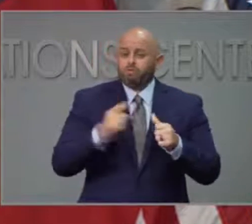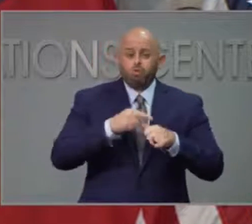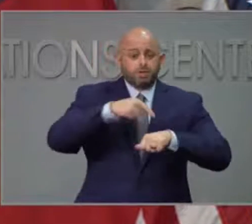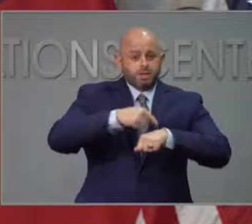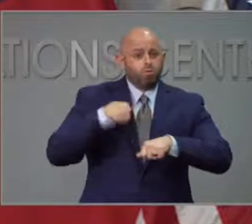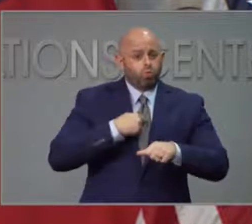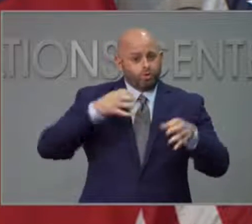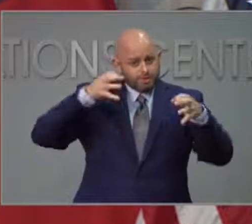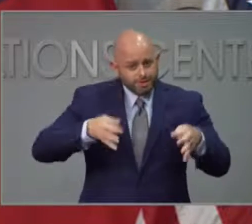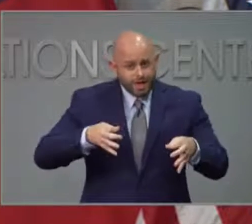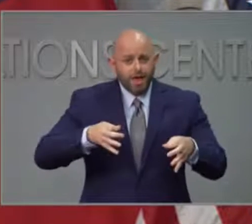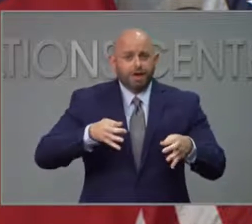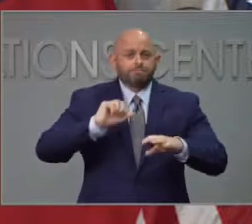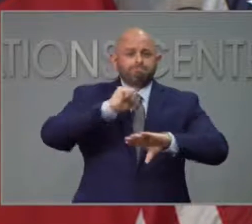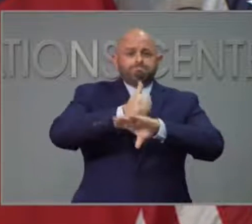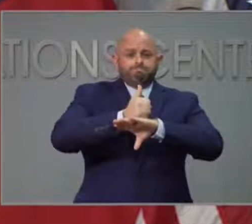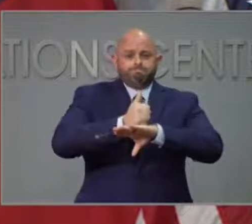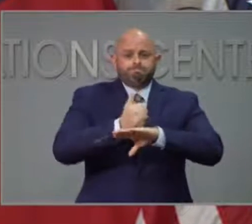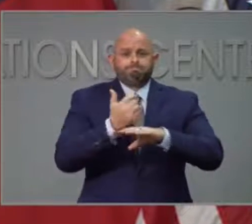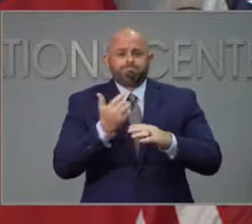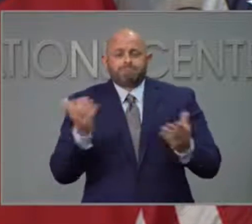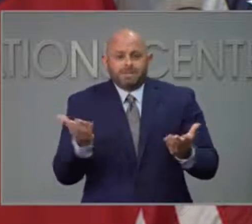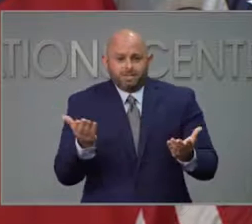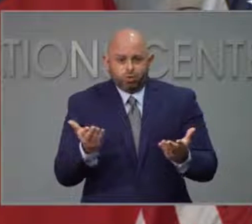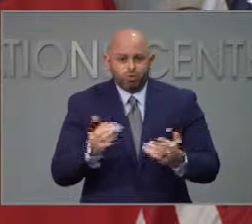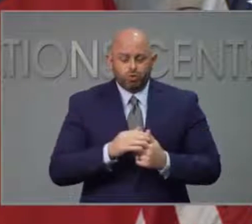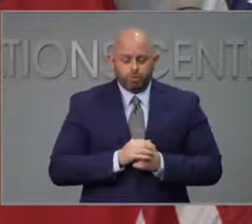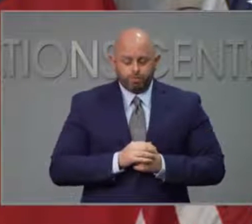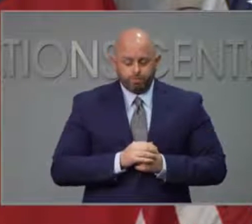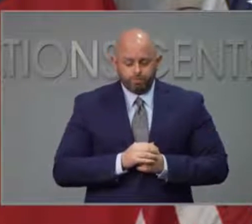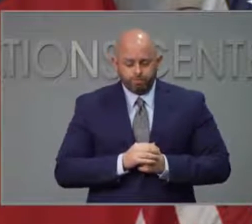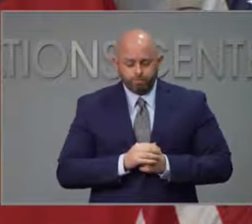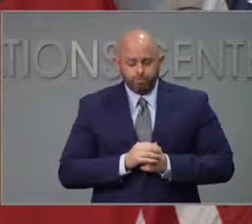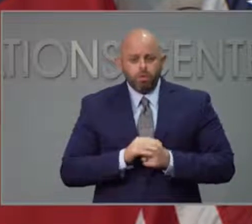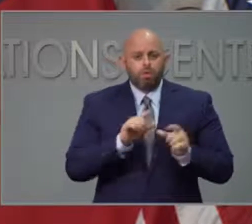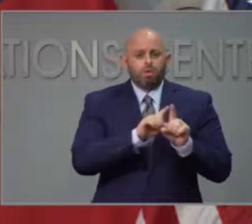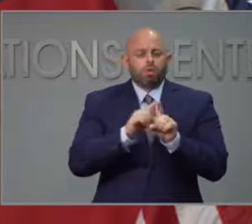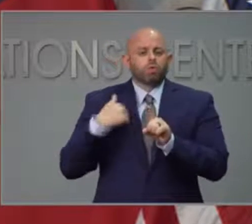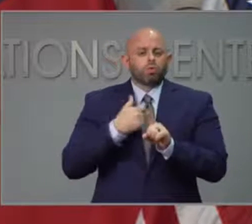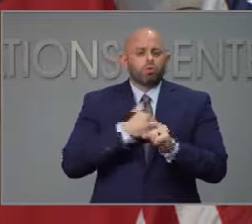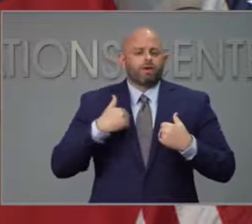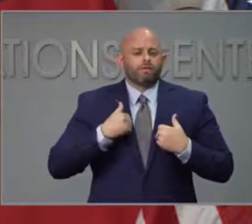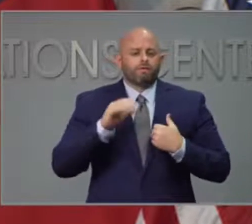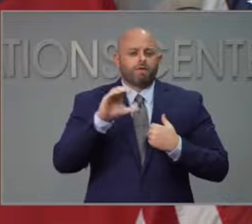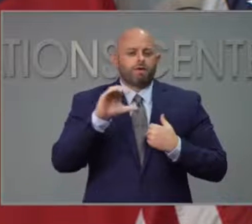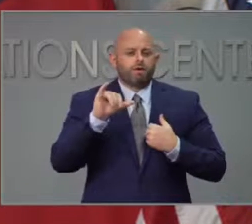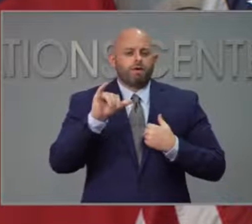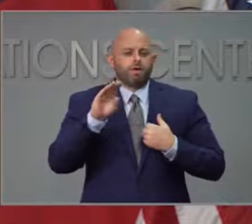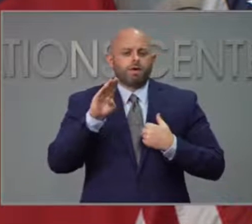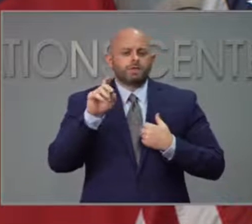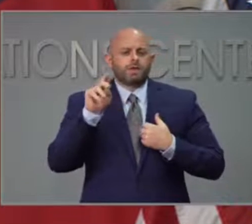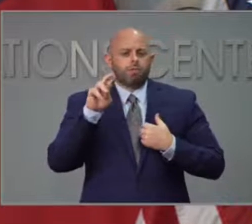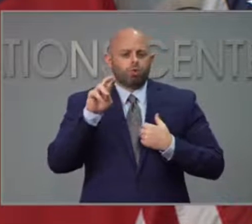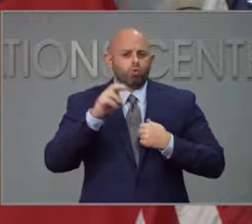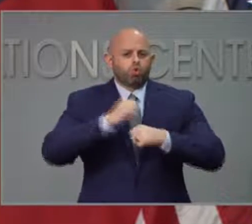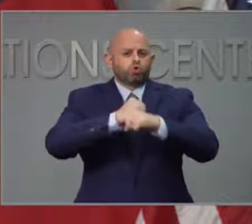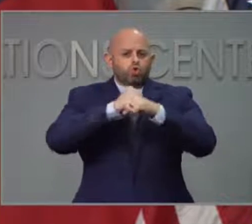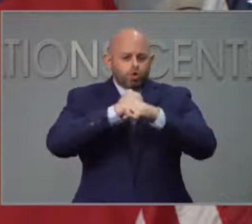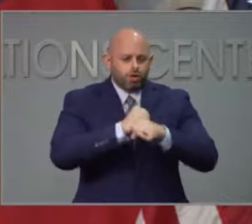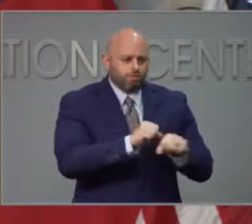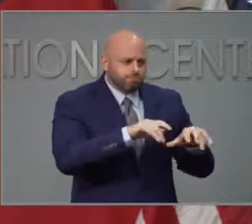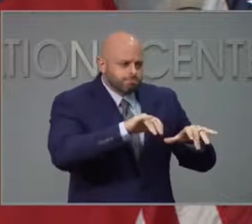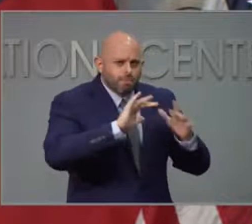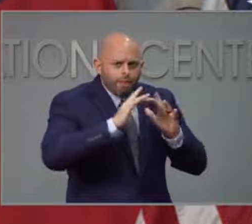EOC. Traditionally, our cybersecurity partners that work out of the Emergency Operations Center have come to the State Board